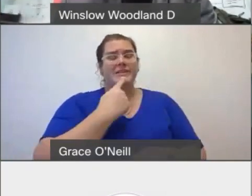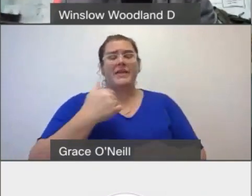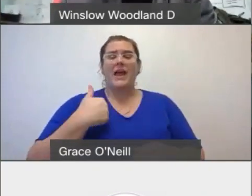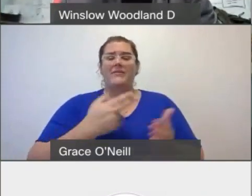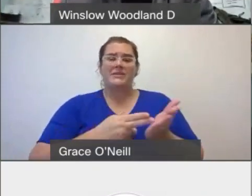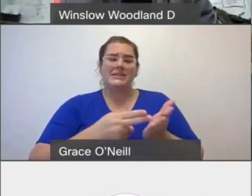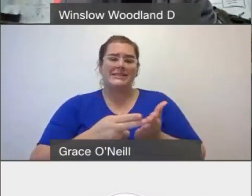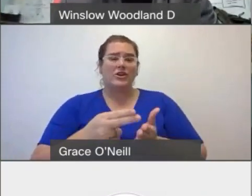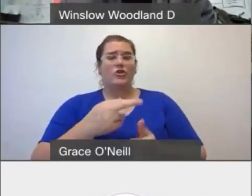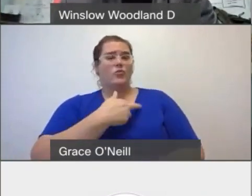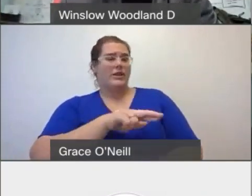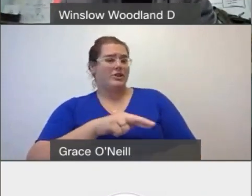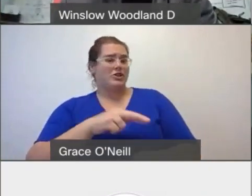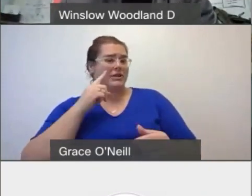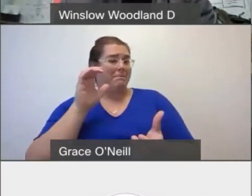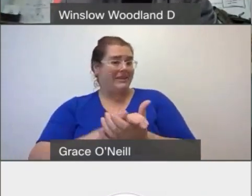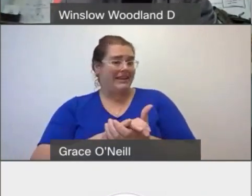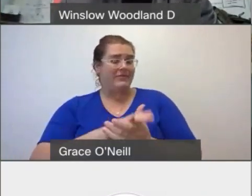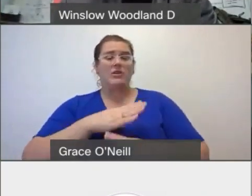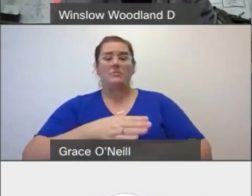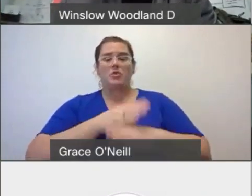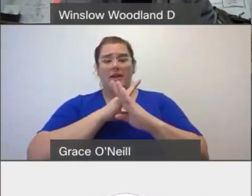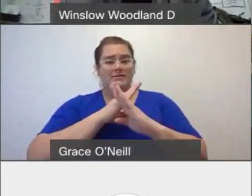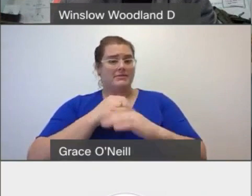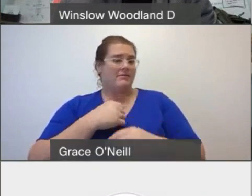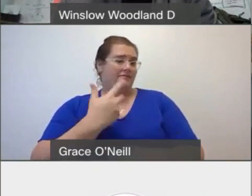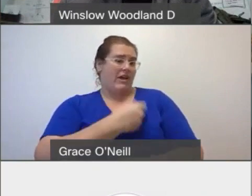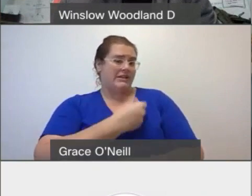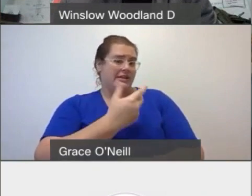that prevents them from getting vaccinated,